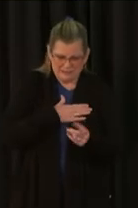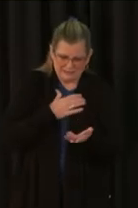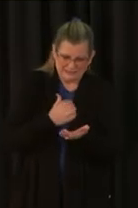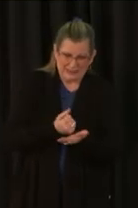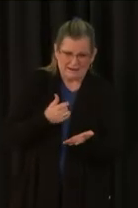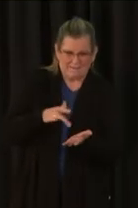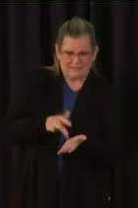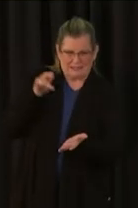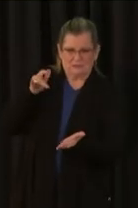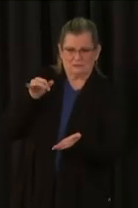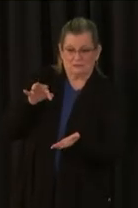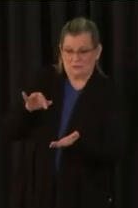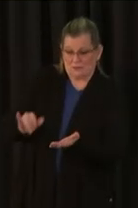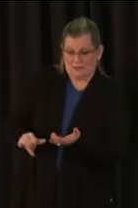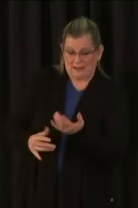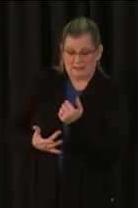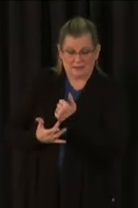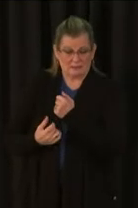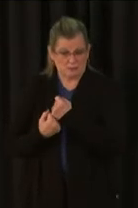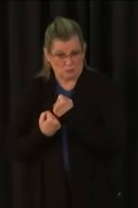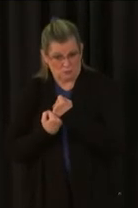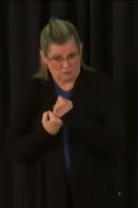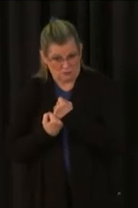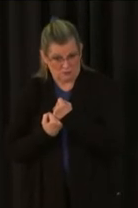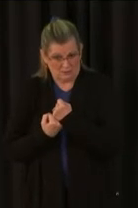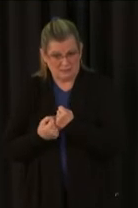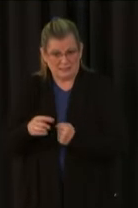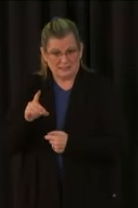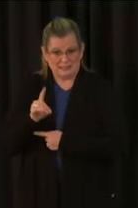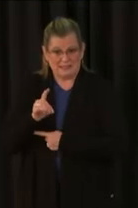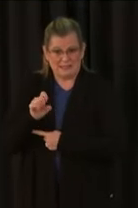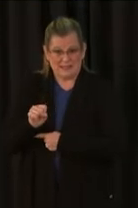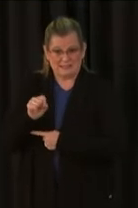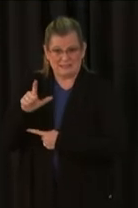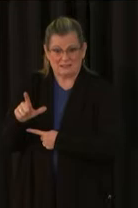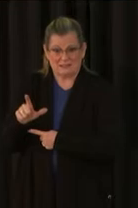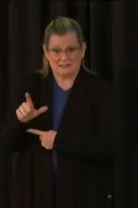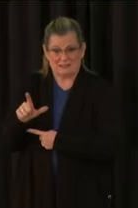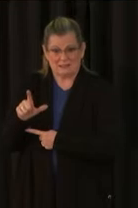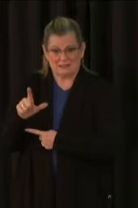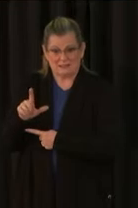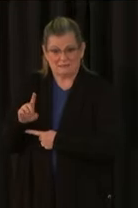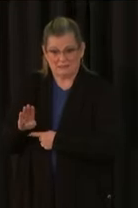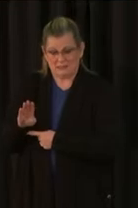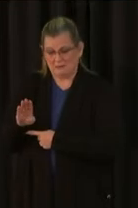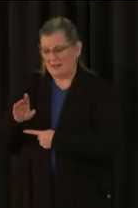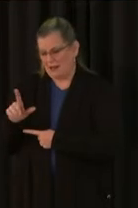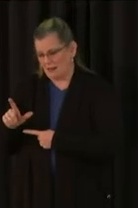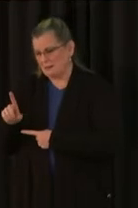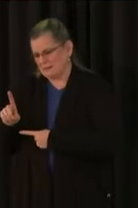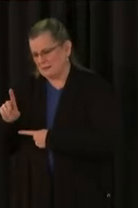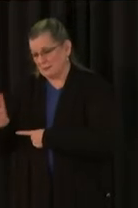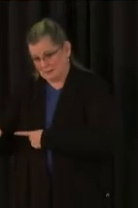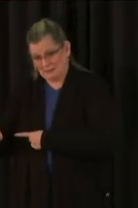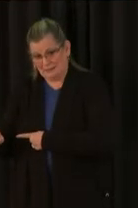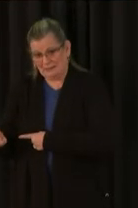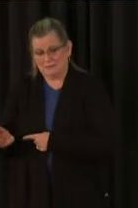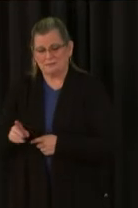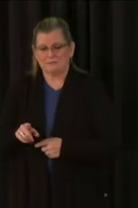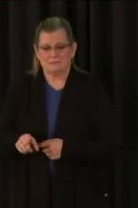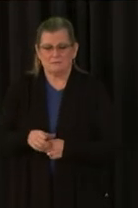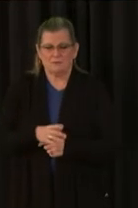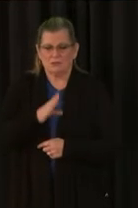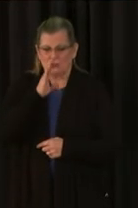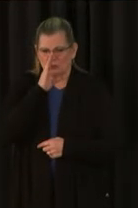the technical support that DSLBD is offering. And you can reach out to DSLBD directly